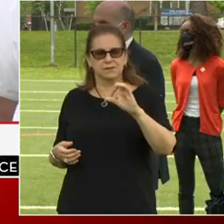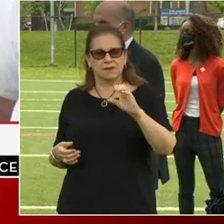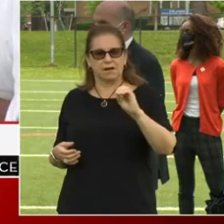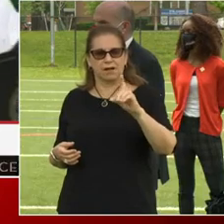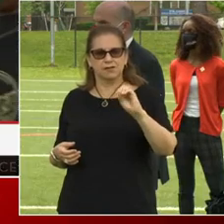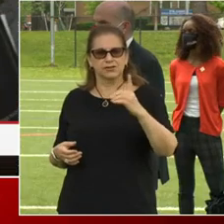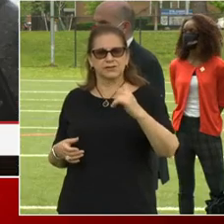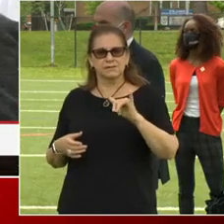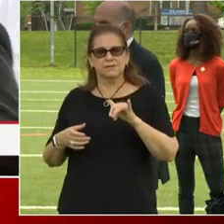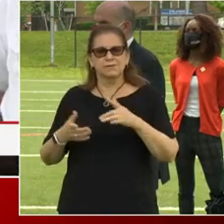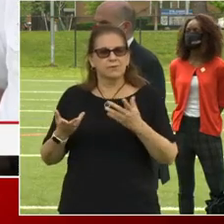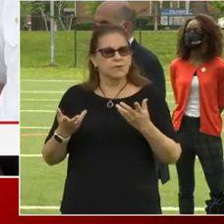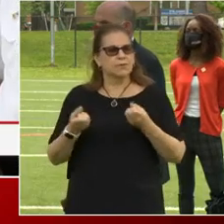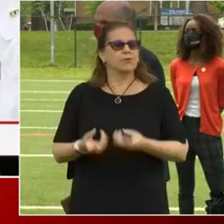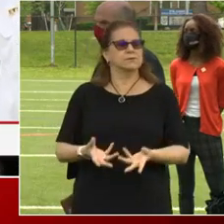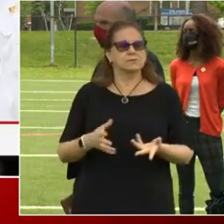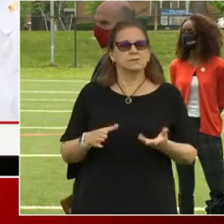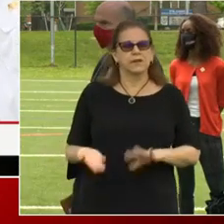Yes, ma'am.